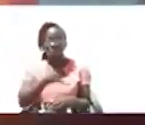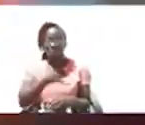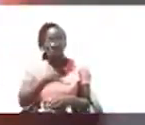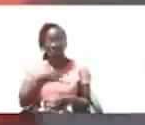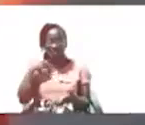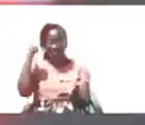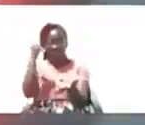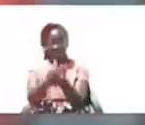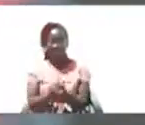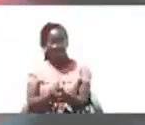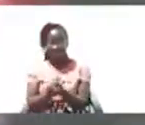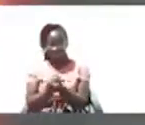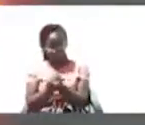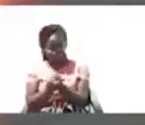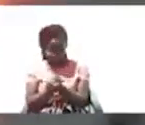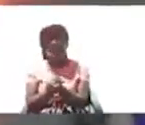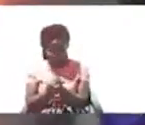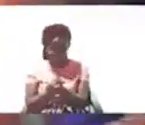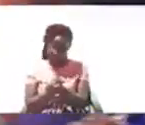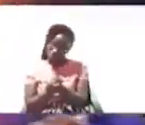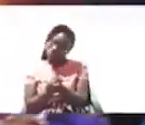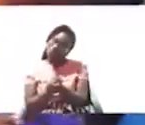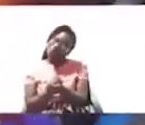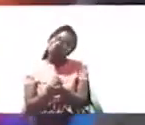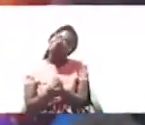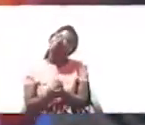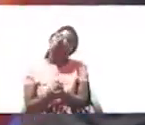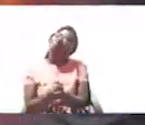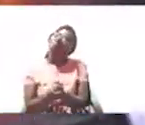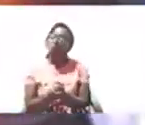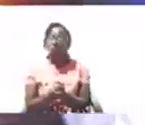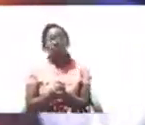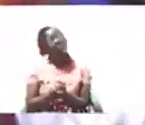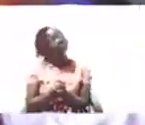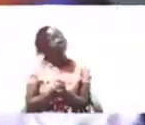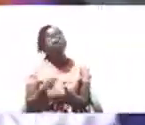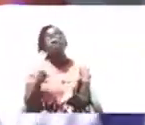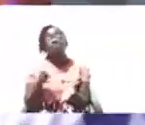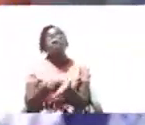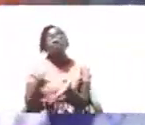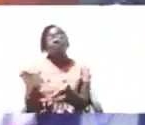mine. Oh, and you may have brand new apostle walk on them. A question can.